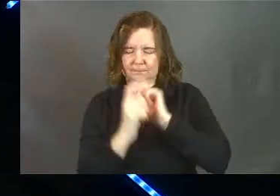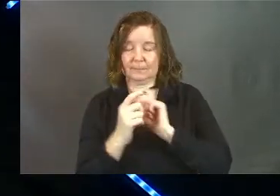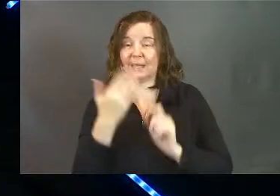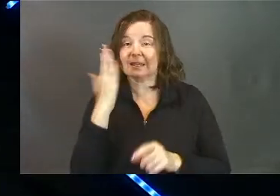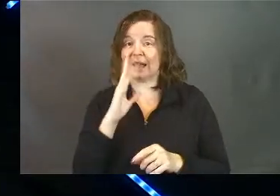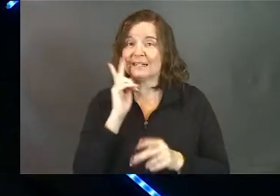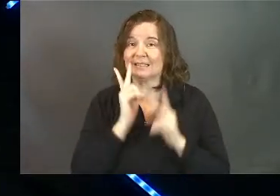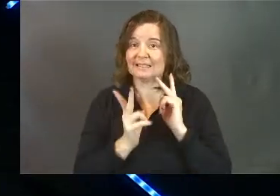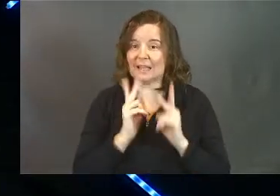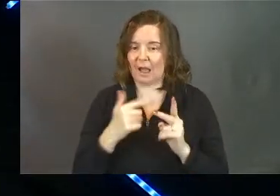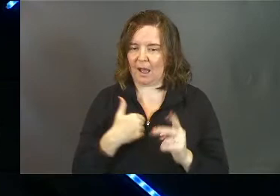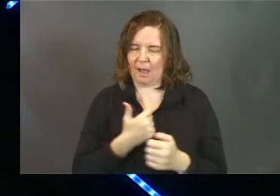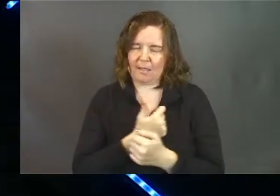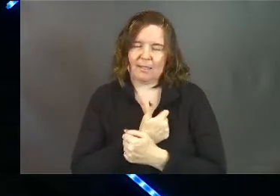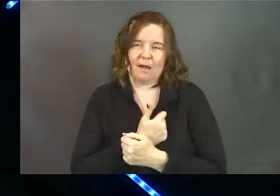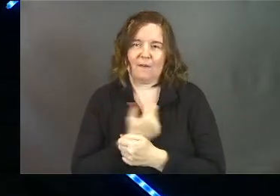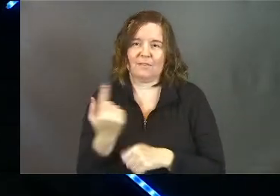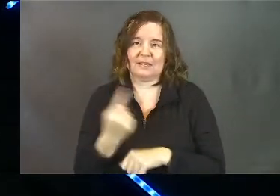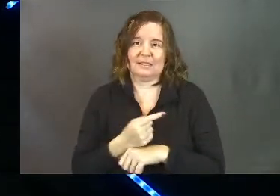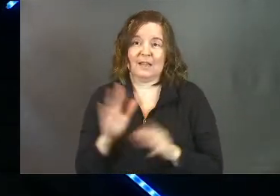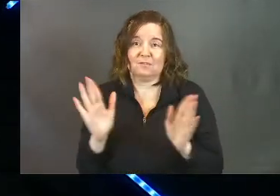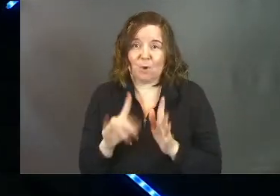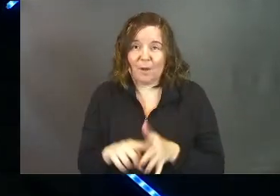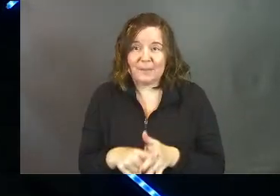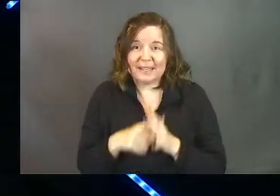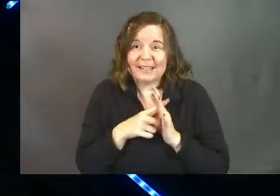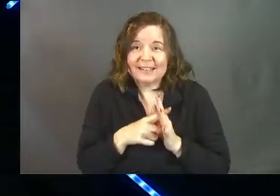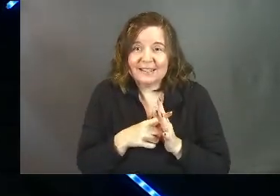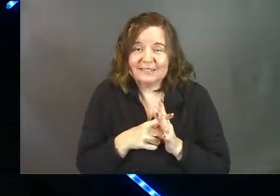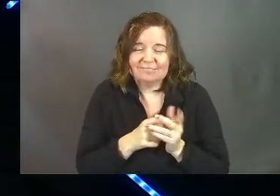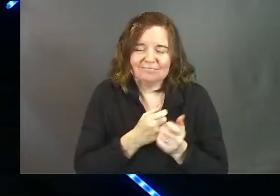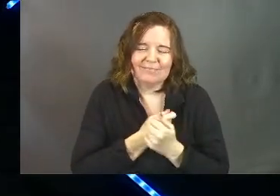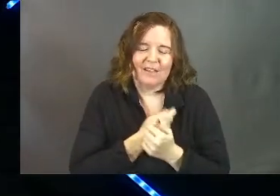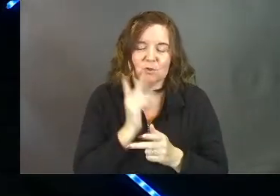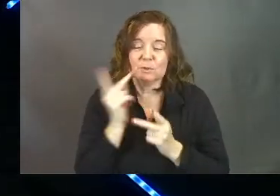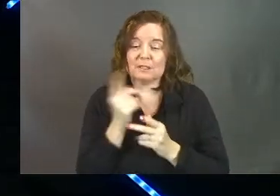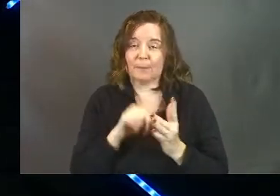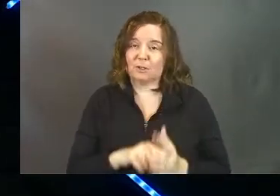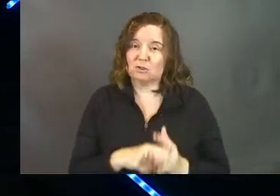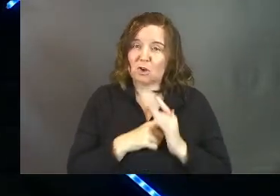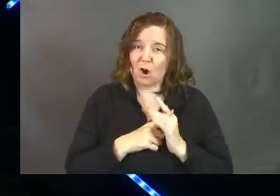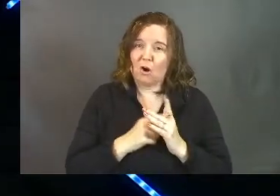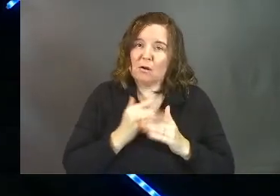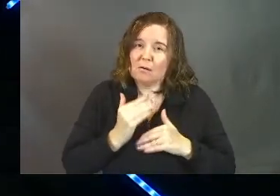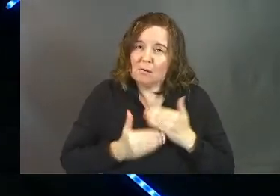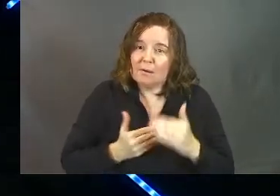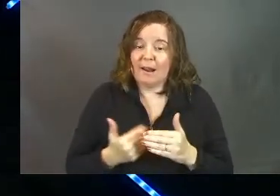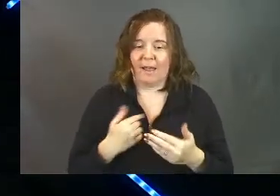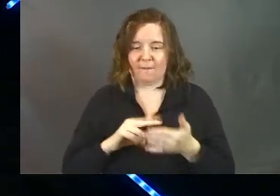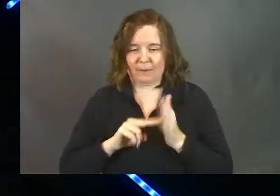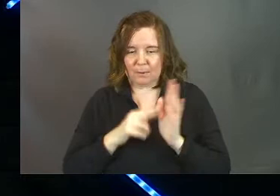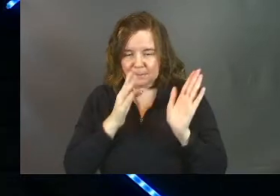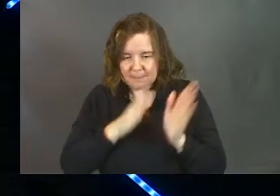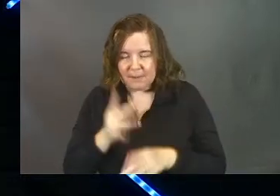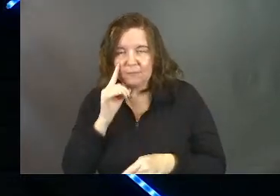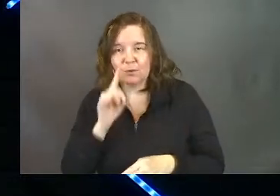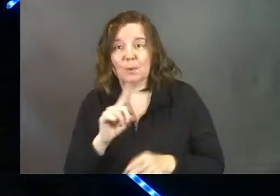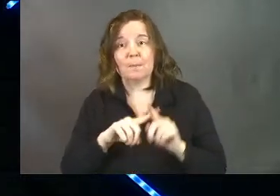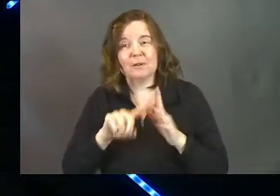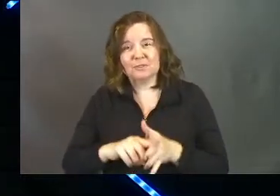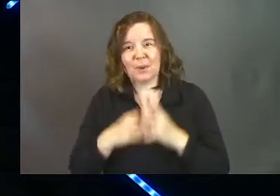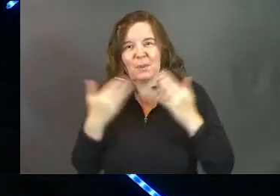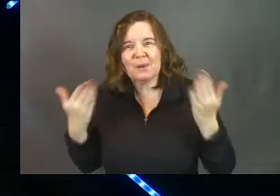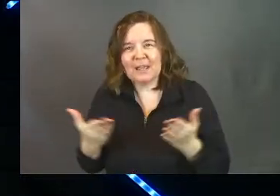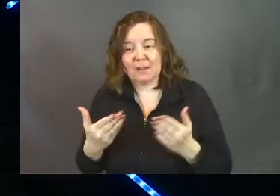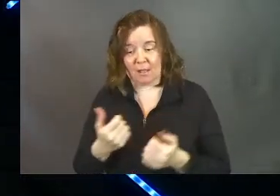Because God is seeing that. He's going, I love the day of small beginnings. I love to see something start. And I have a purpose and a plan for you, but it starts